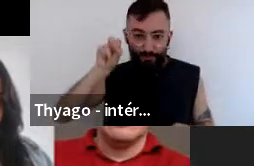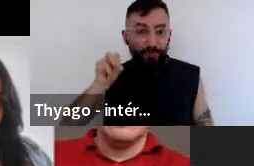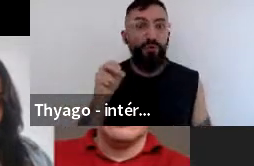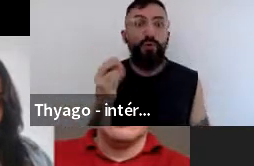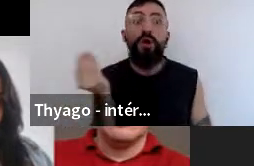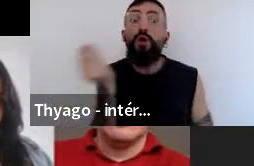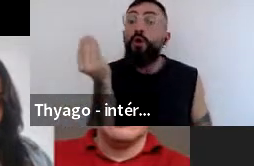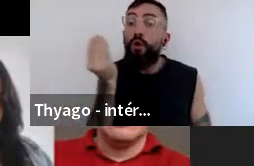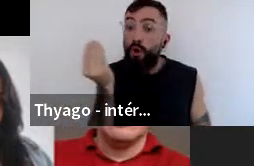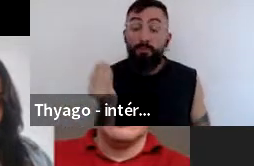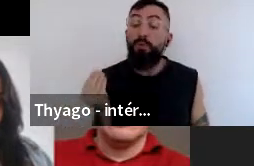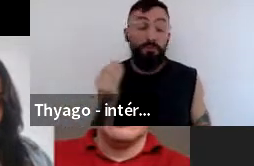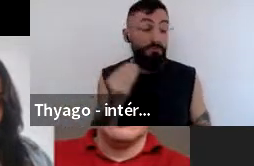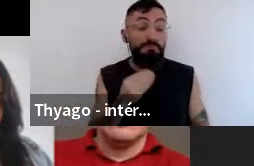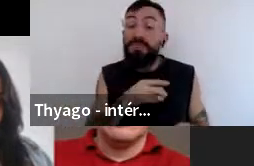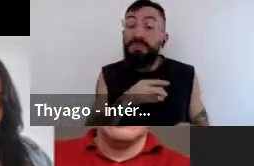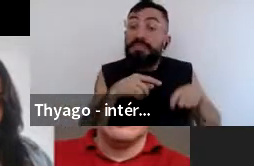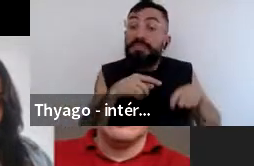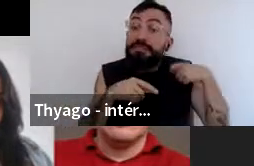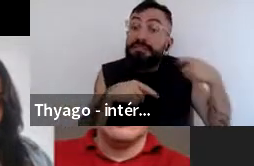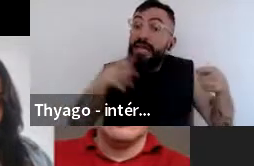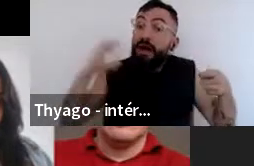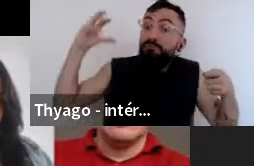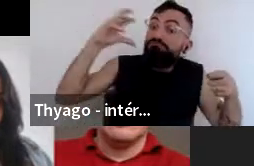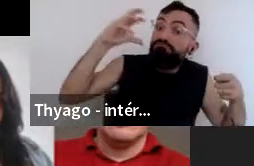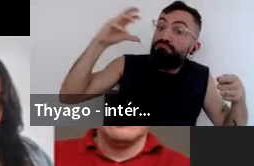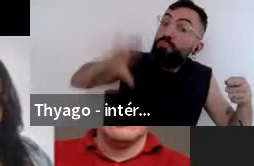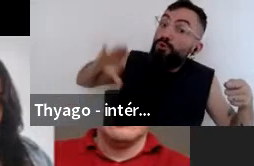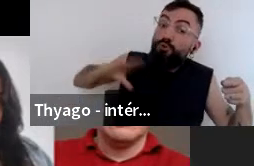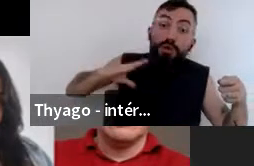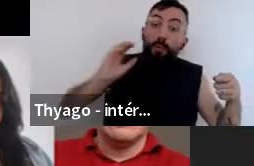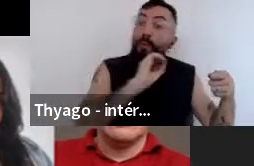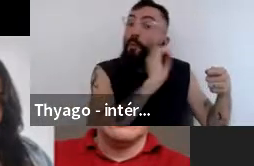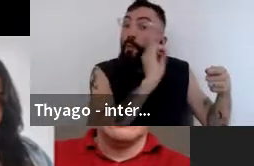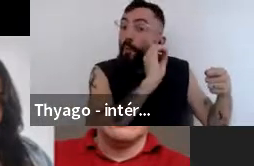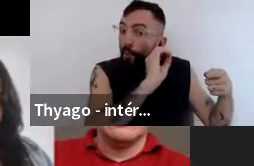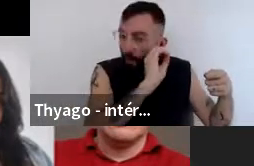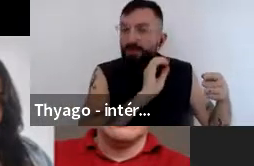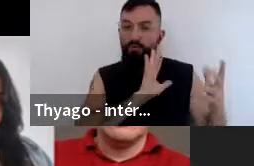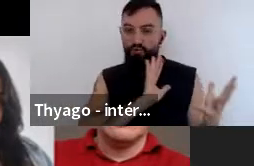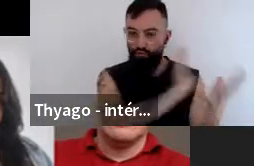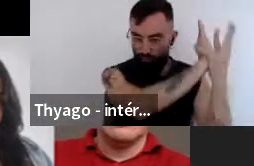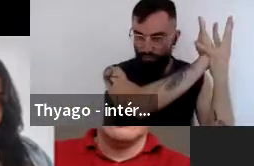not identify any influence from Portuguese for.